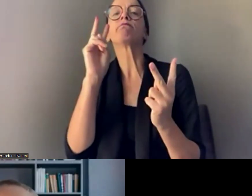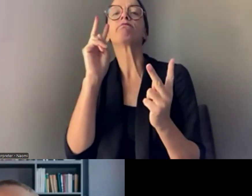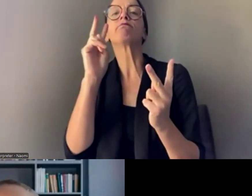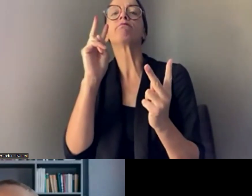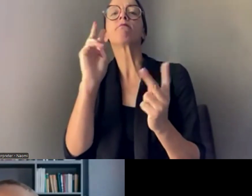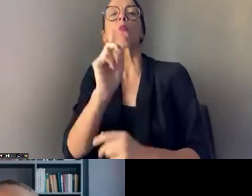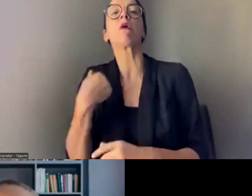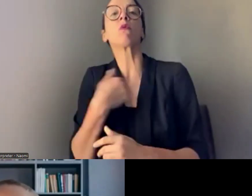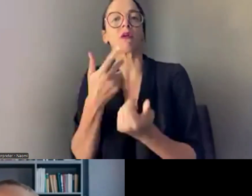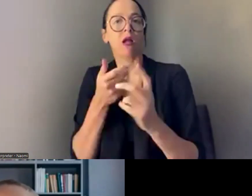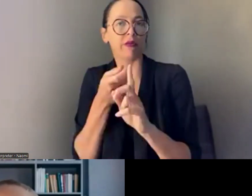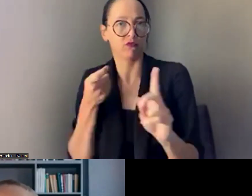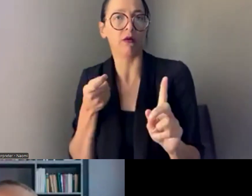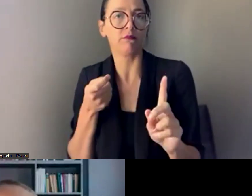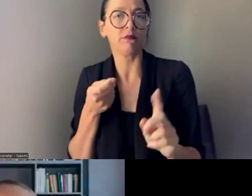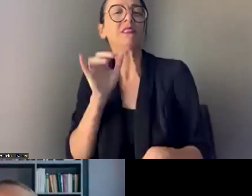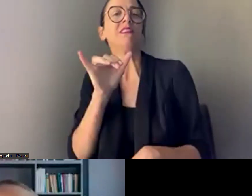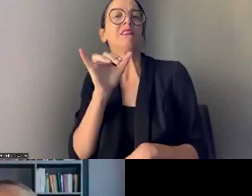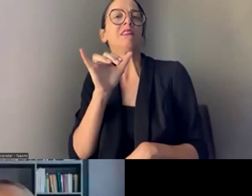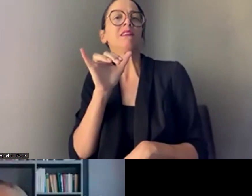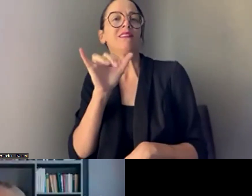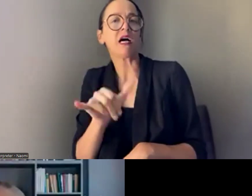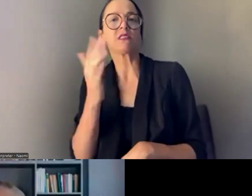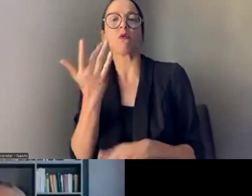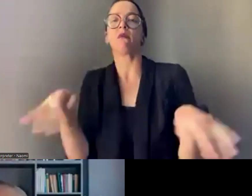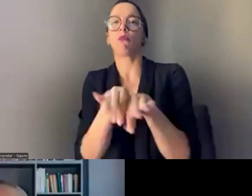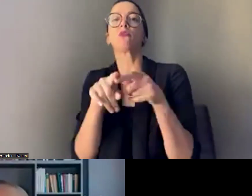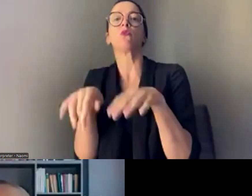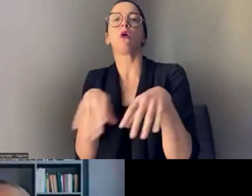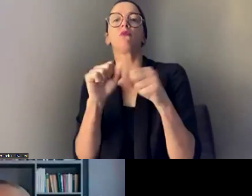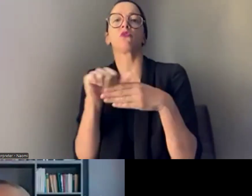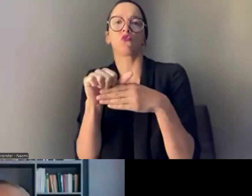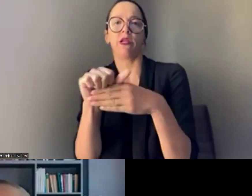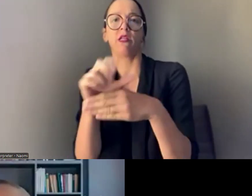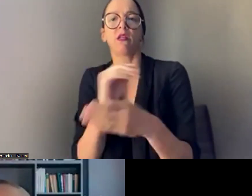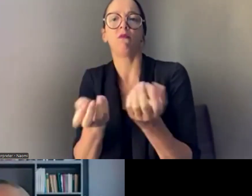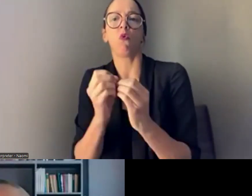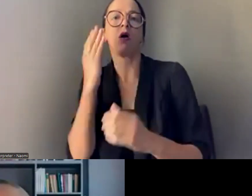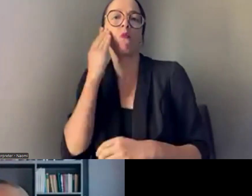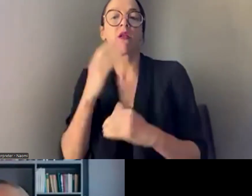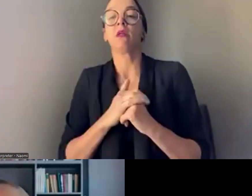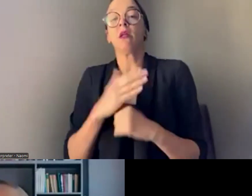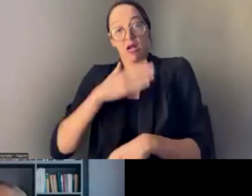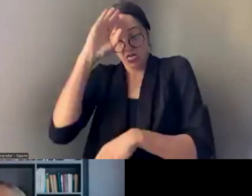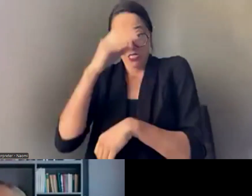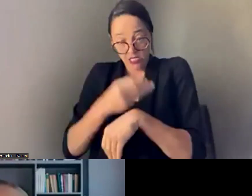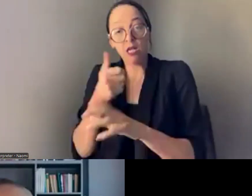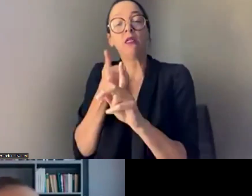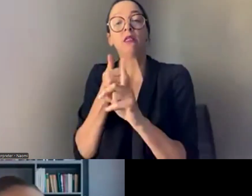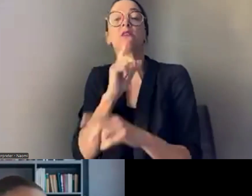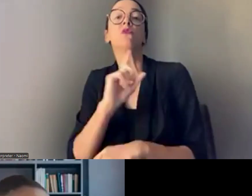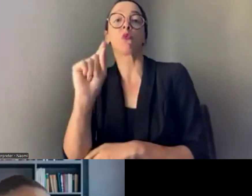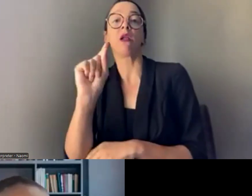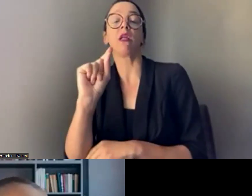some awareness. I had a son that passed away at 20 of a seizure. He had